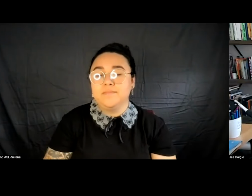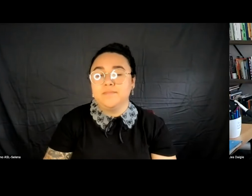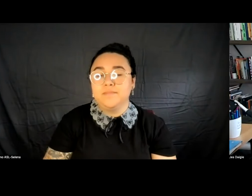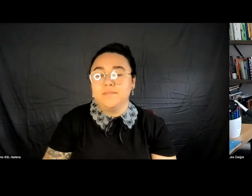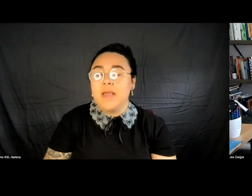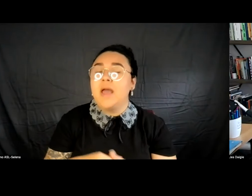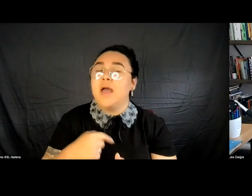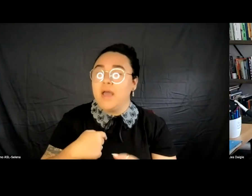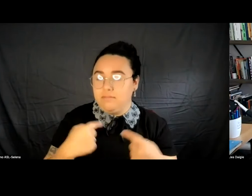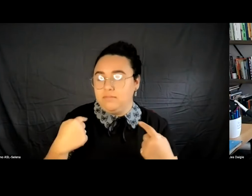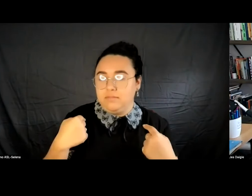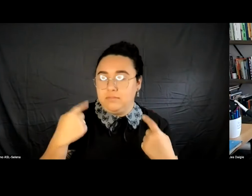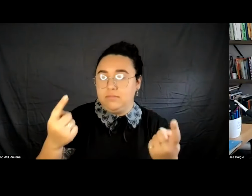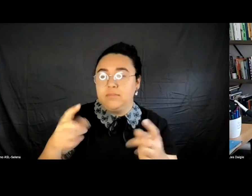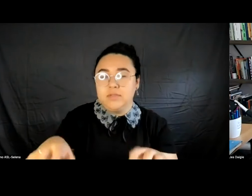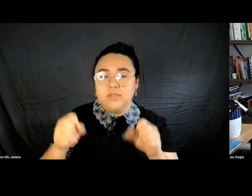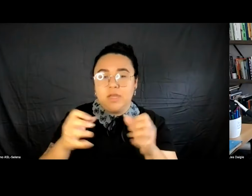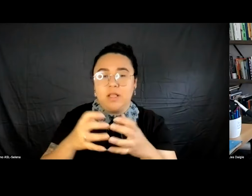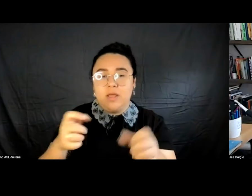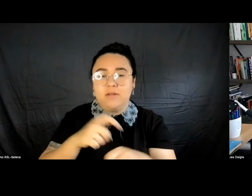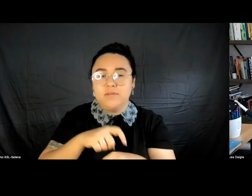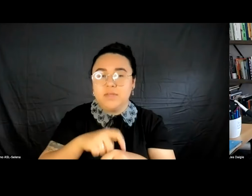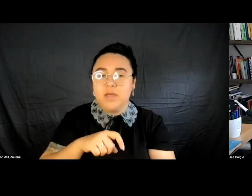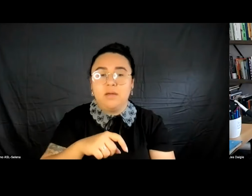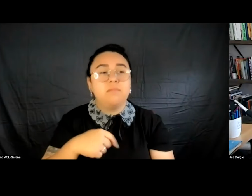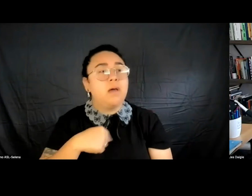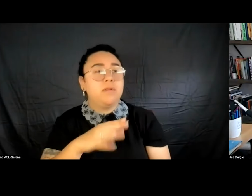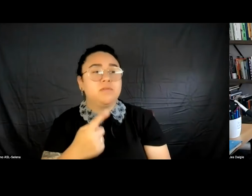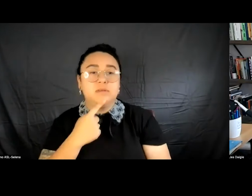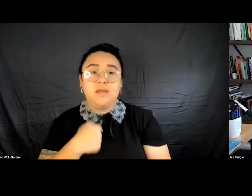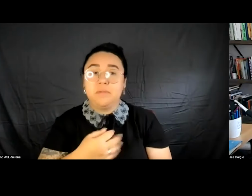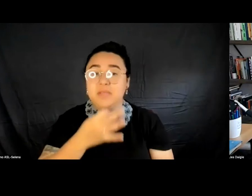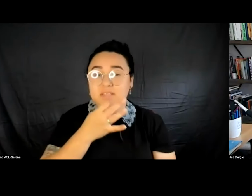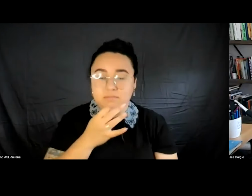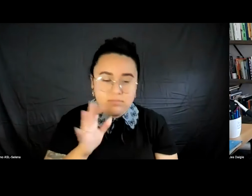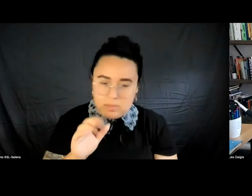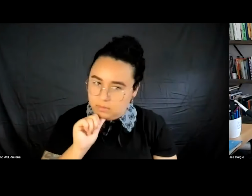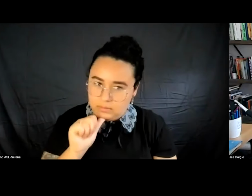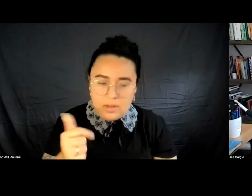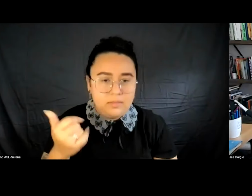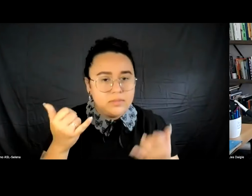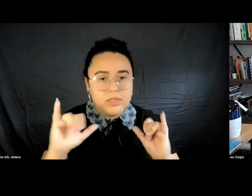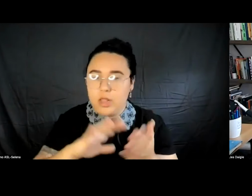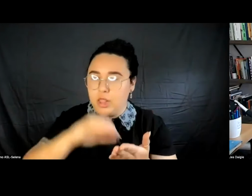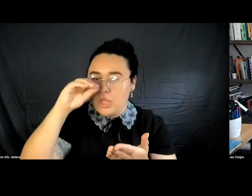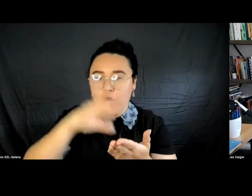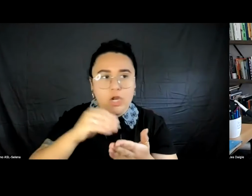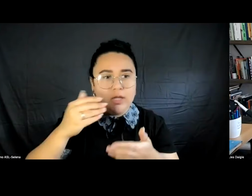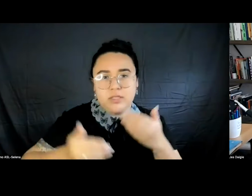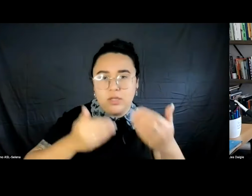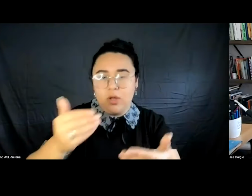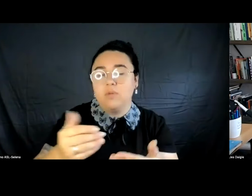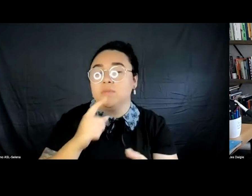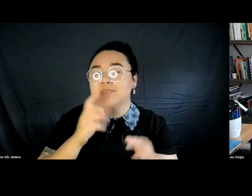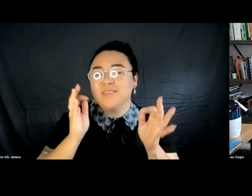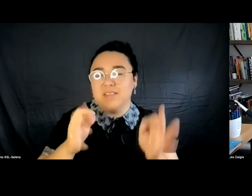I've certainly spent a lot of time in. You'll never hear me claim to be an expert because I'm not. I'm still learning as I go. But it's certainly something